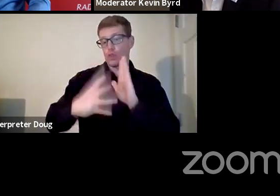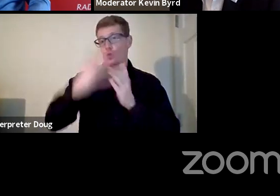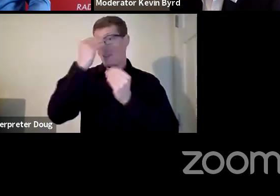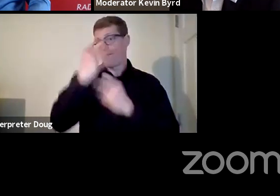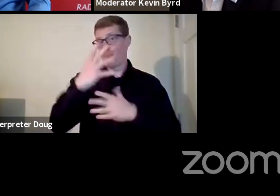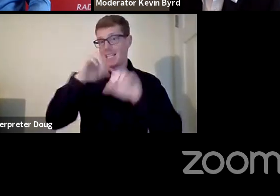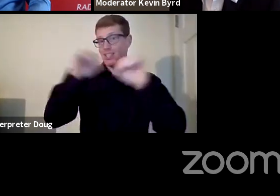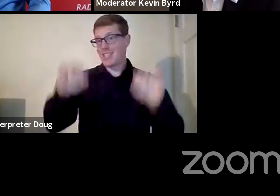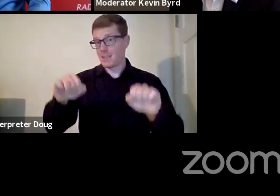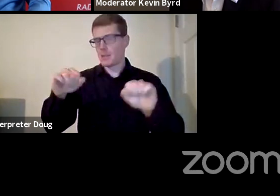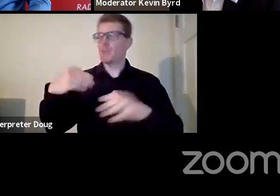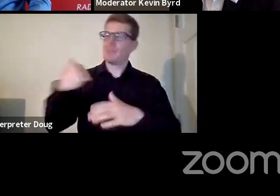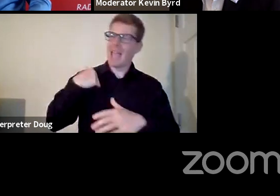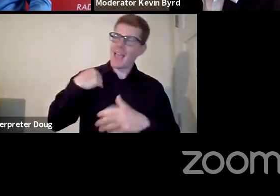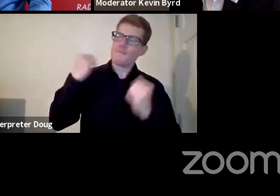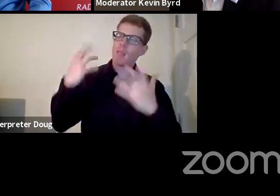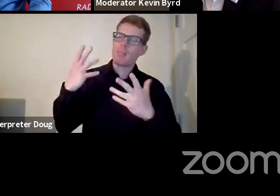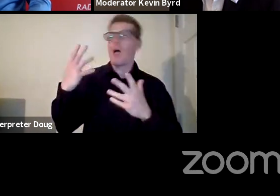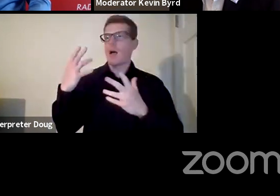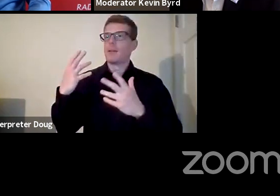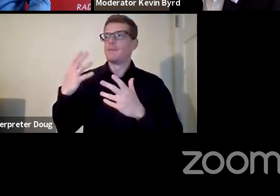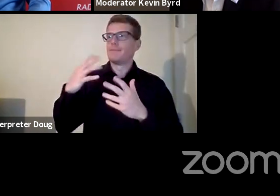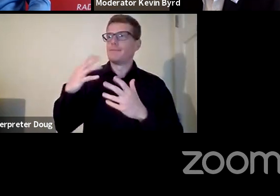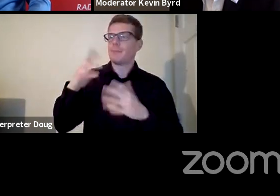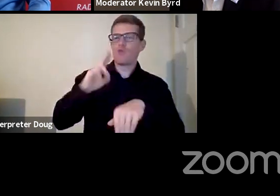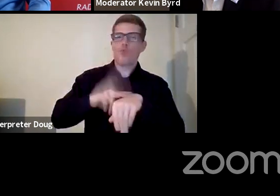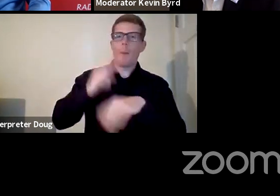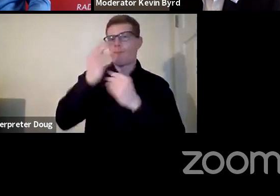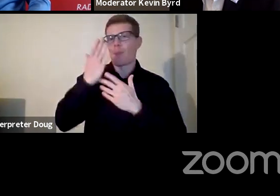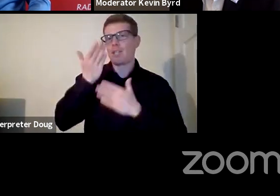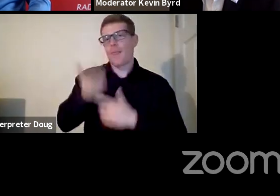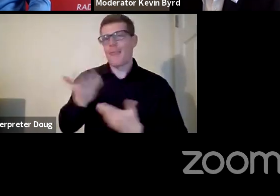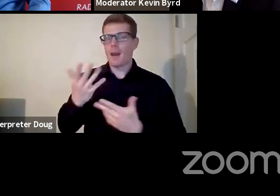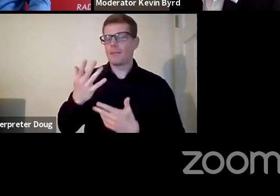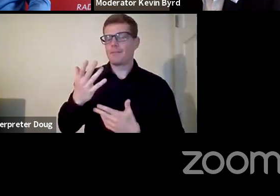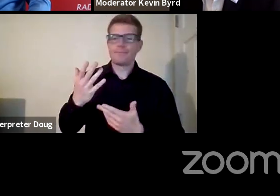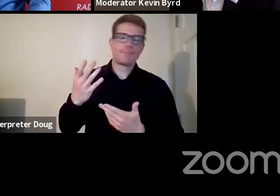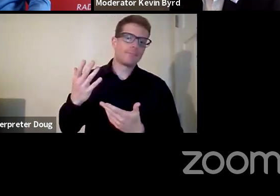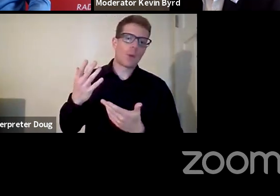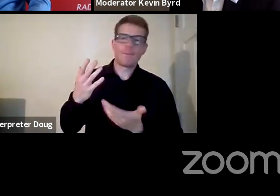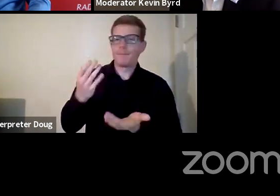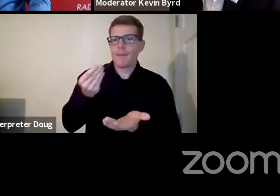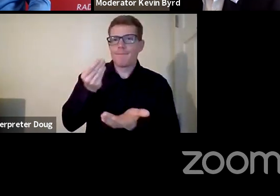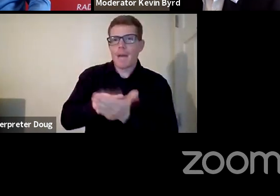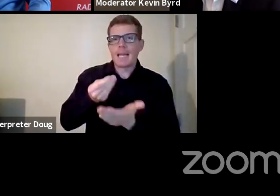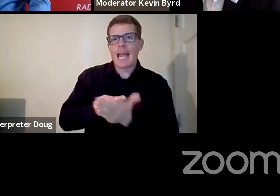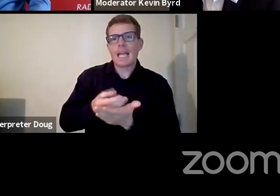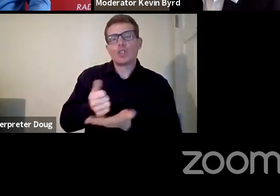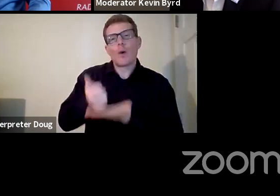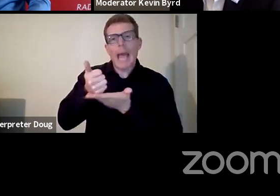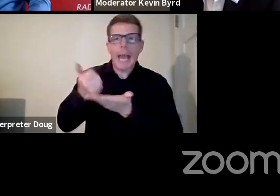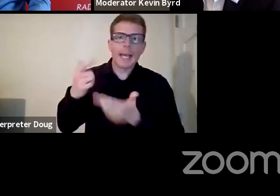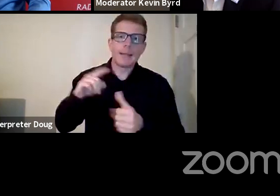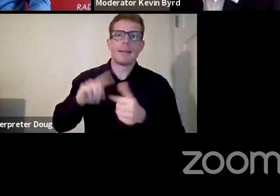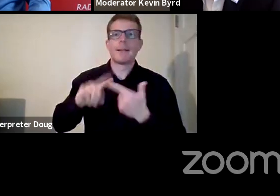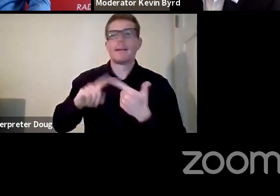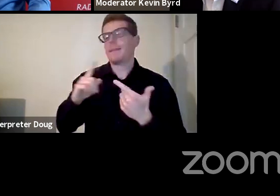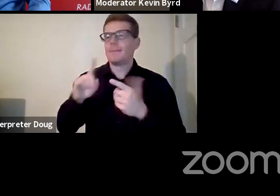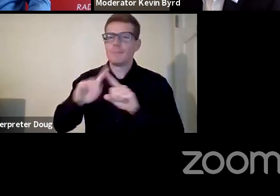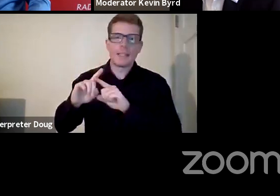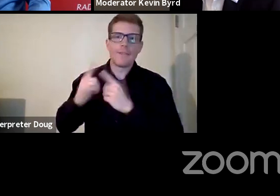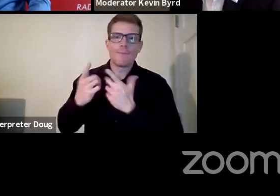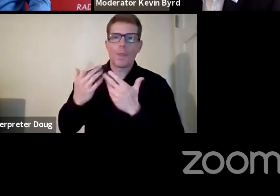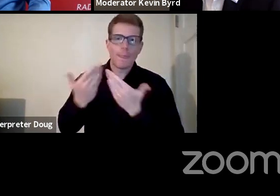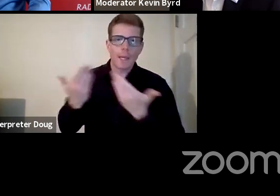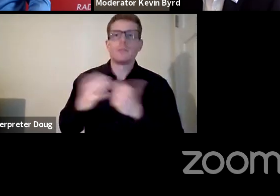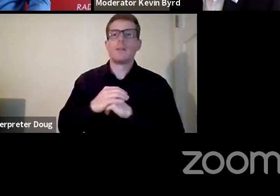information, particularly like financial aid and those aspects, through the student information system.